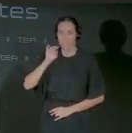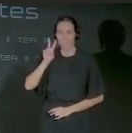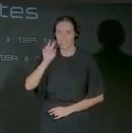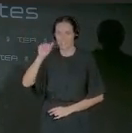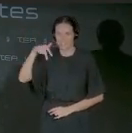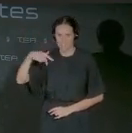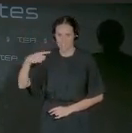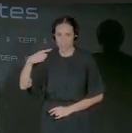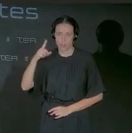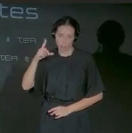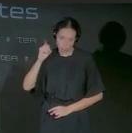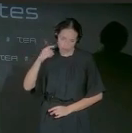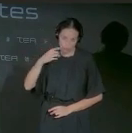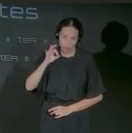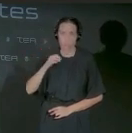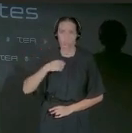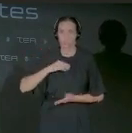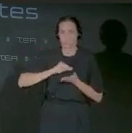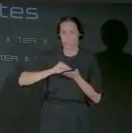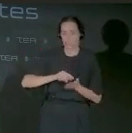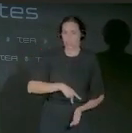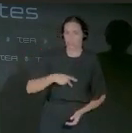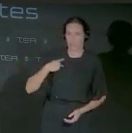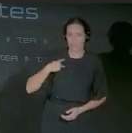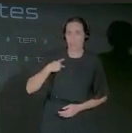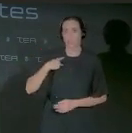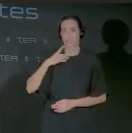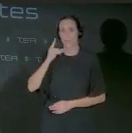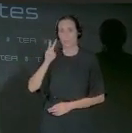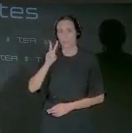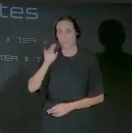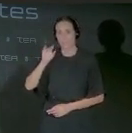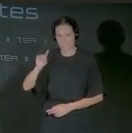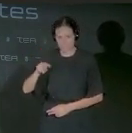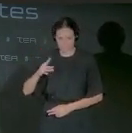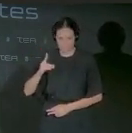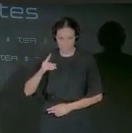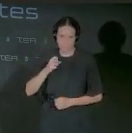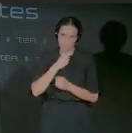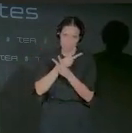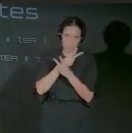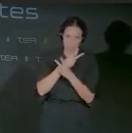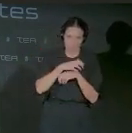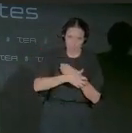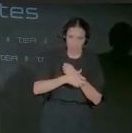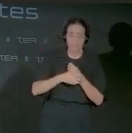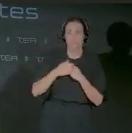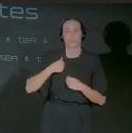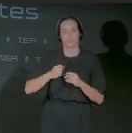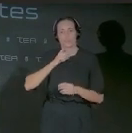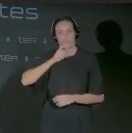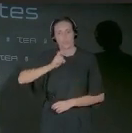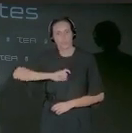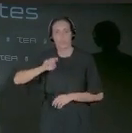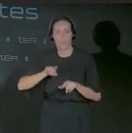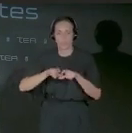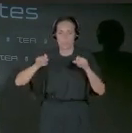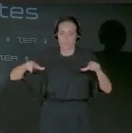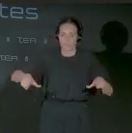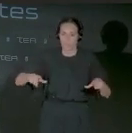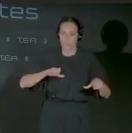I'm also the founder of GameLab. There is an independent industry platform and think tank that has 20 years